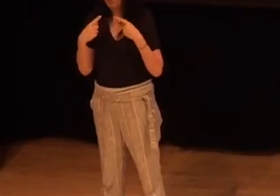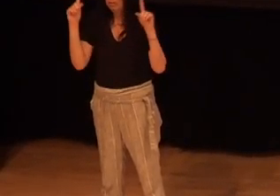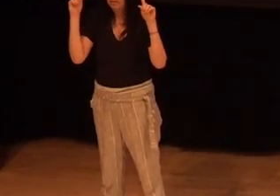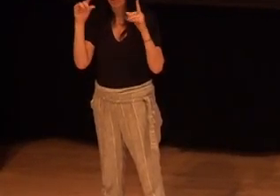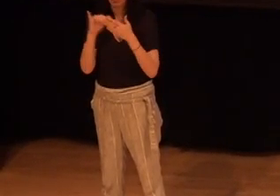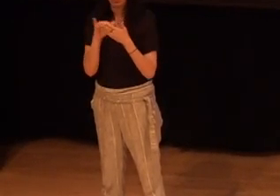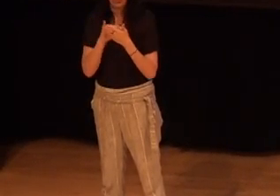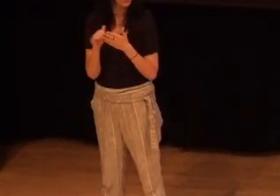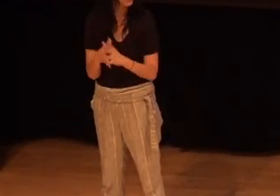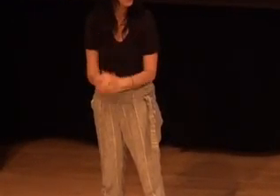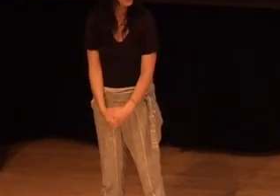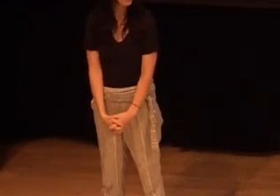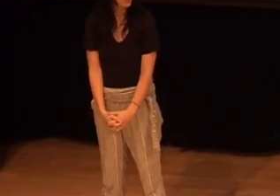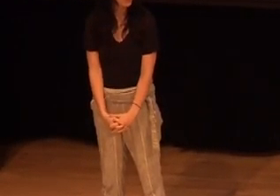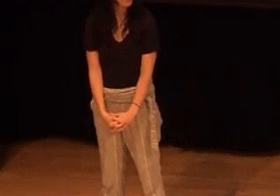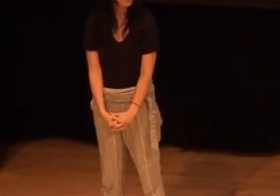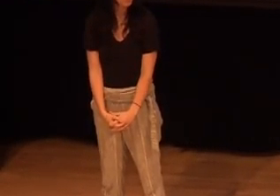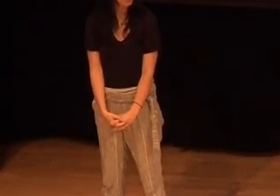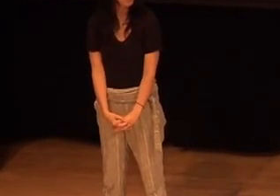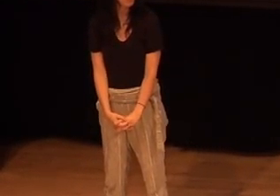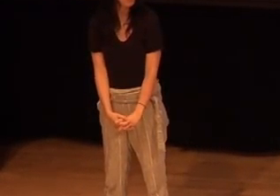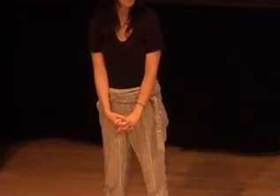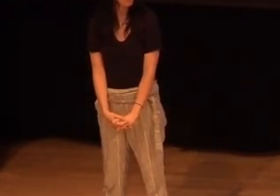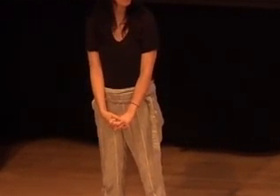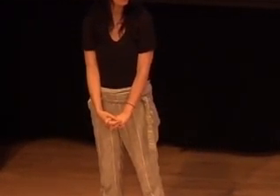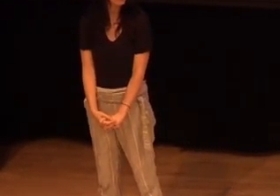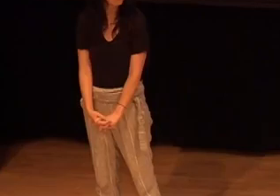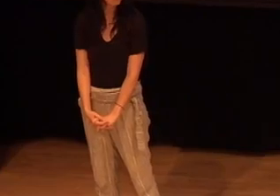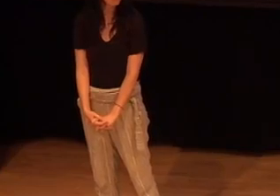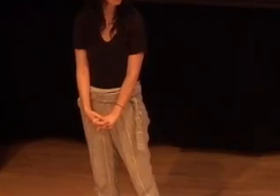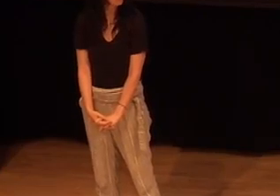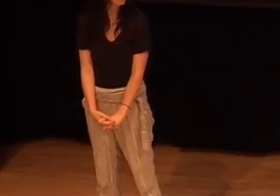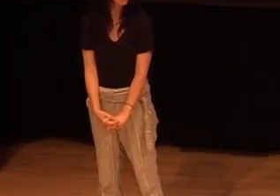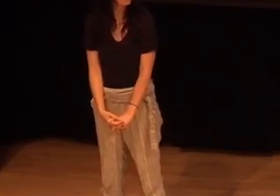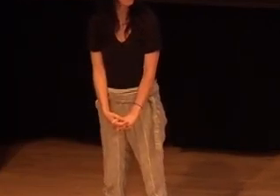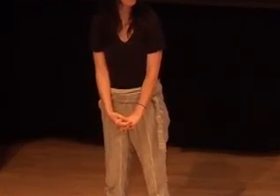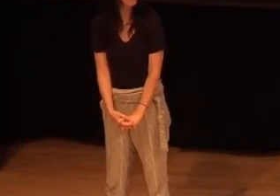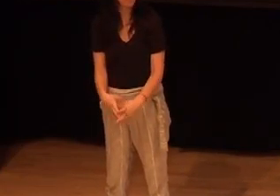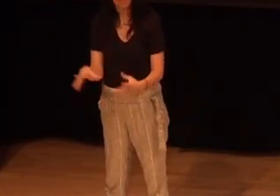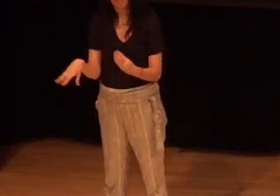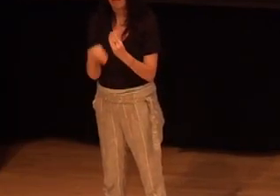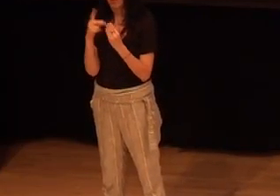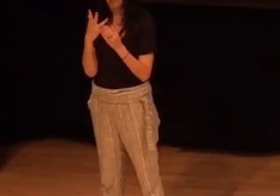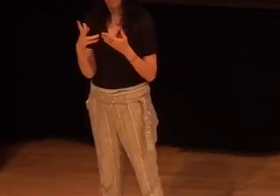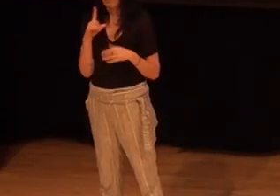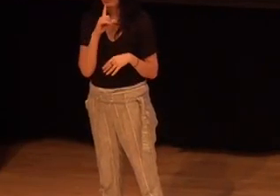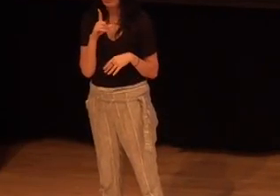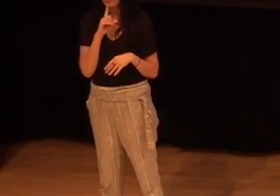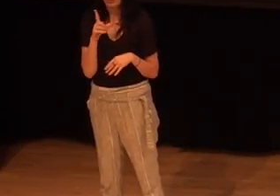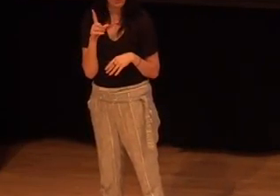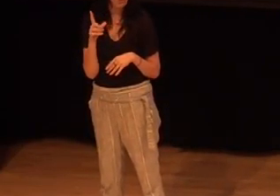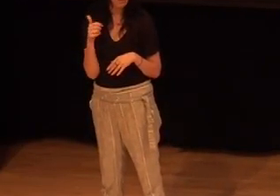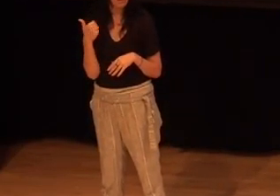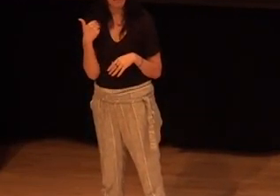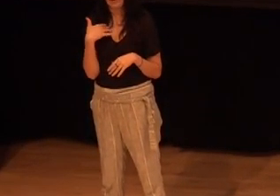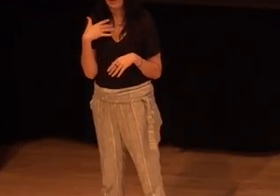York. Thank you. So I'm going to change. Oh, can I just say something? Of course. Since I'm a dinosaur,